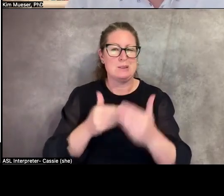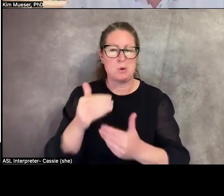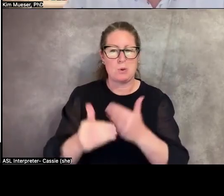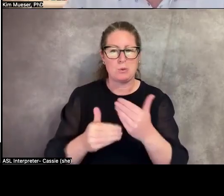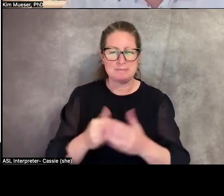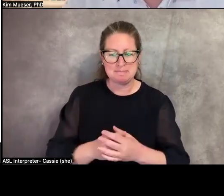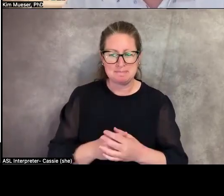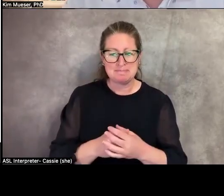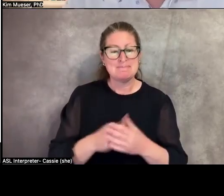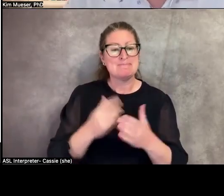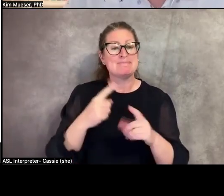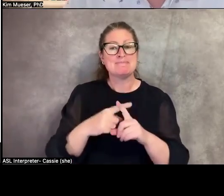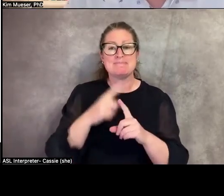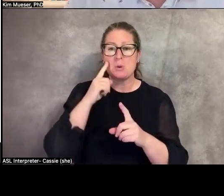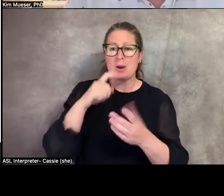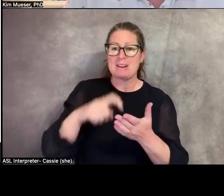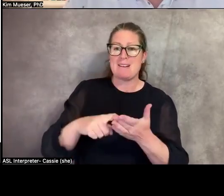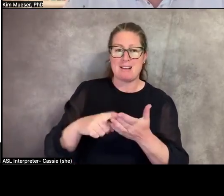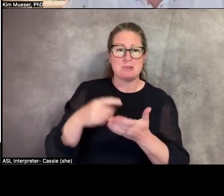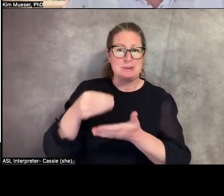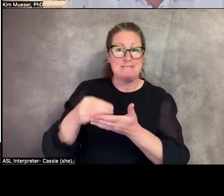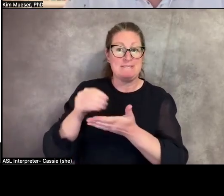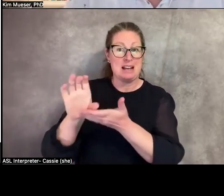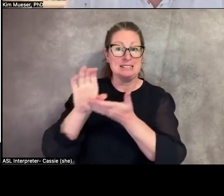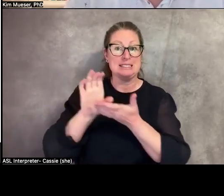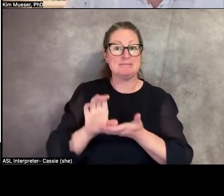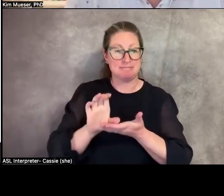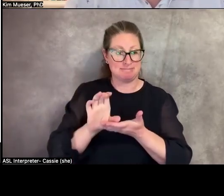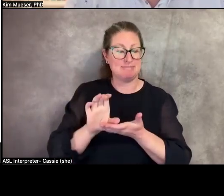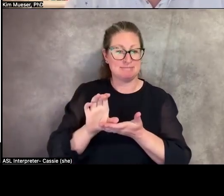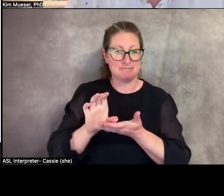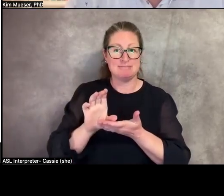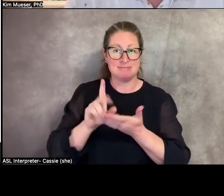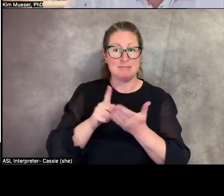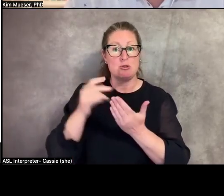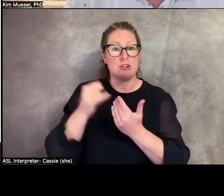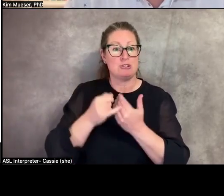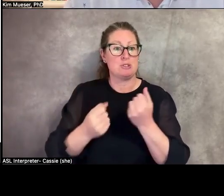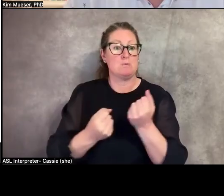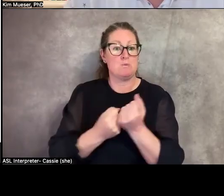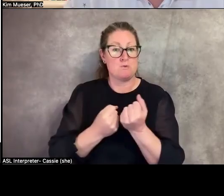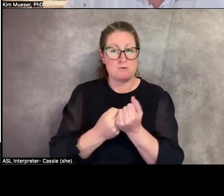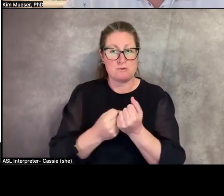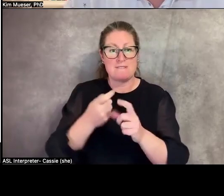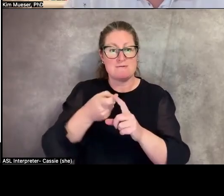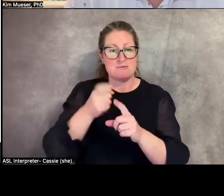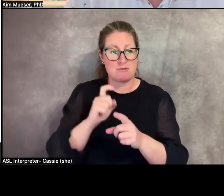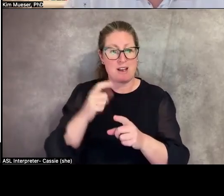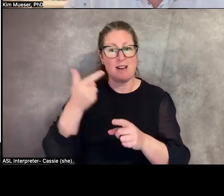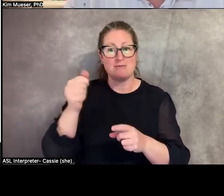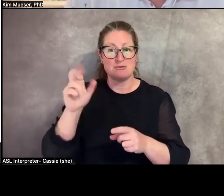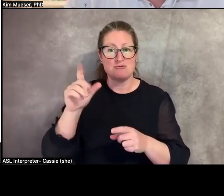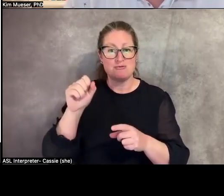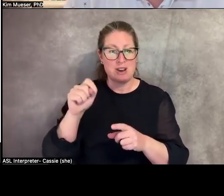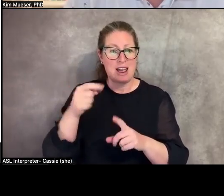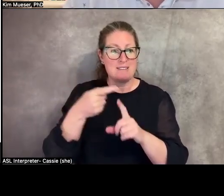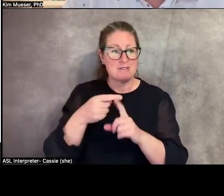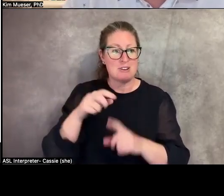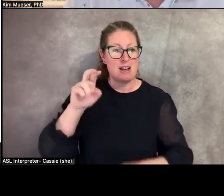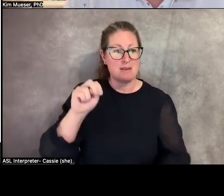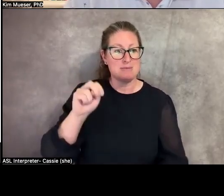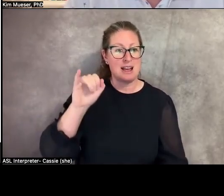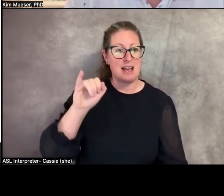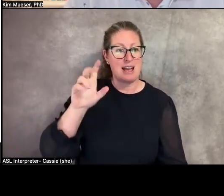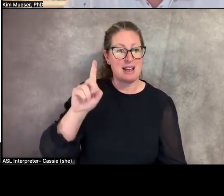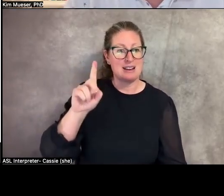And we want to give a funding acknowledgement that this project was supported by a grant from NIDLR, National Institute